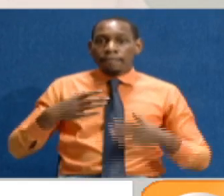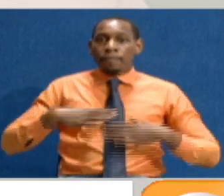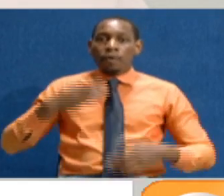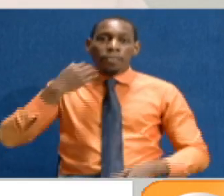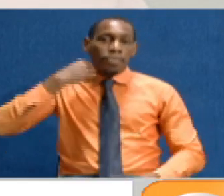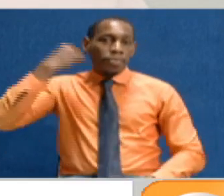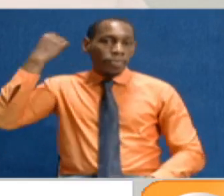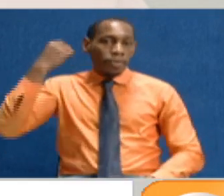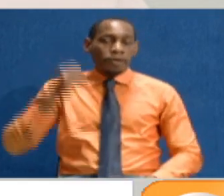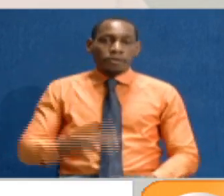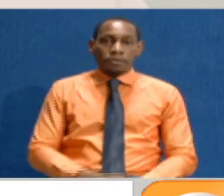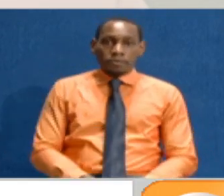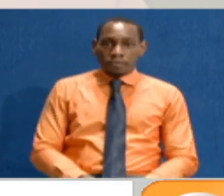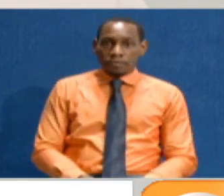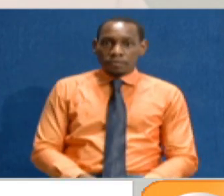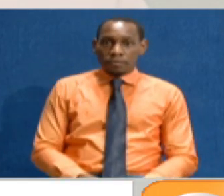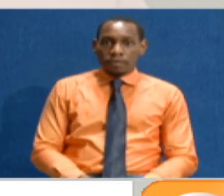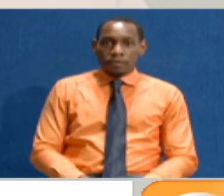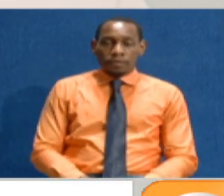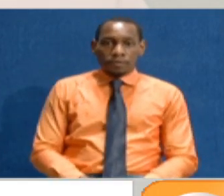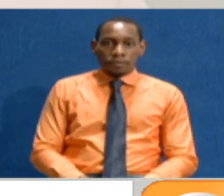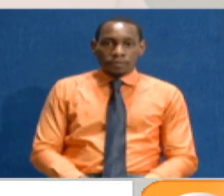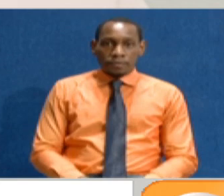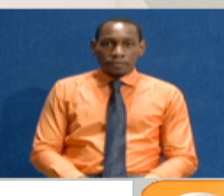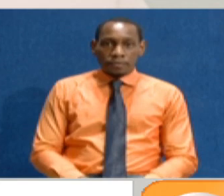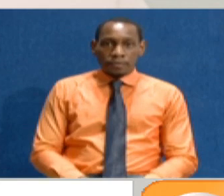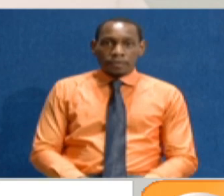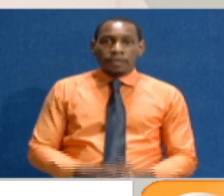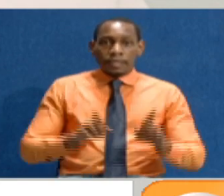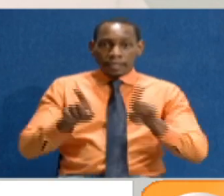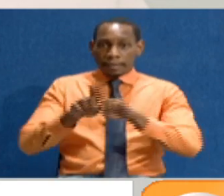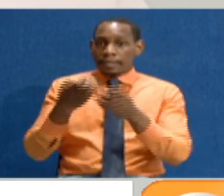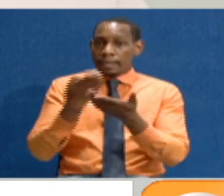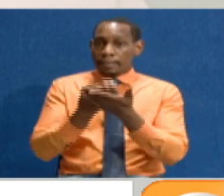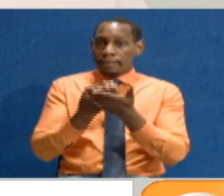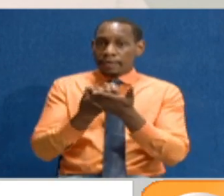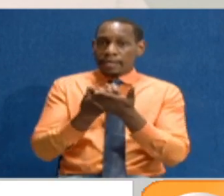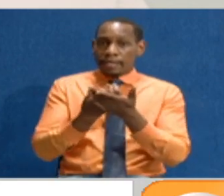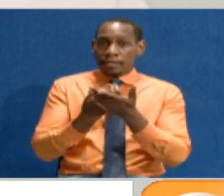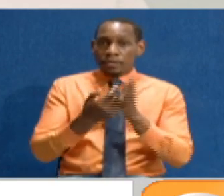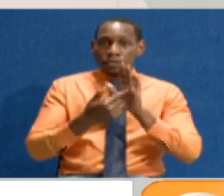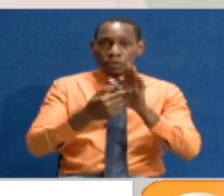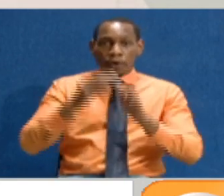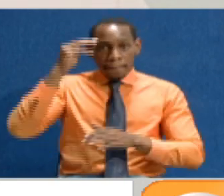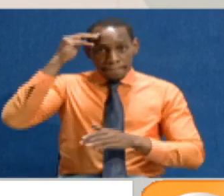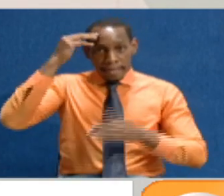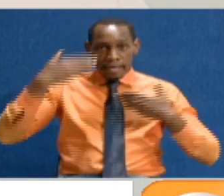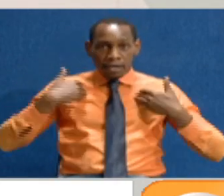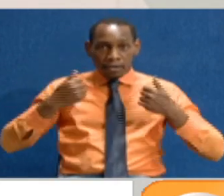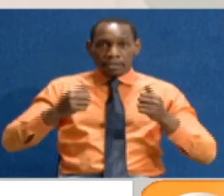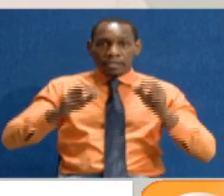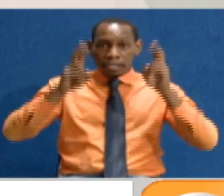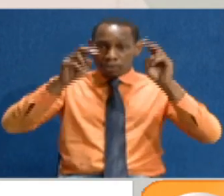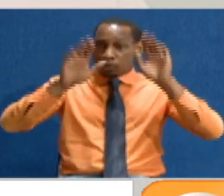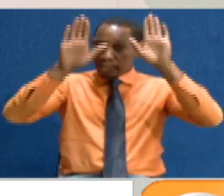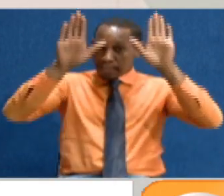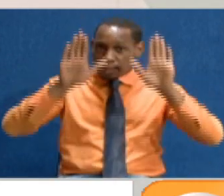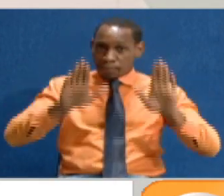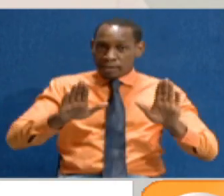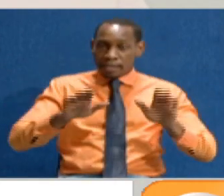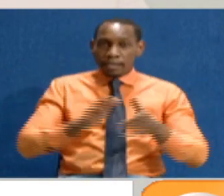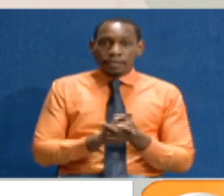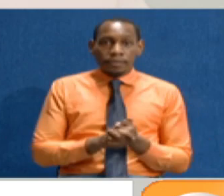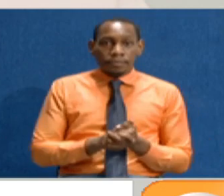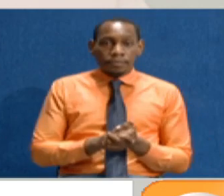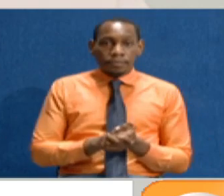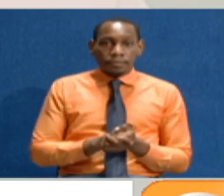suicide. It's also another piece of evidence to us that mental health issues are really key. And I think,